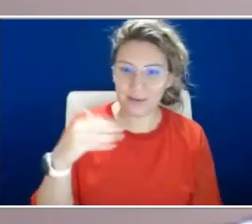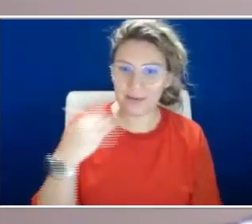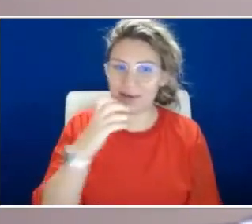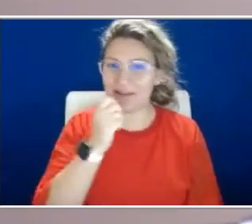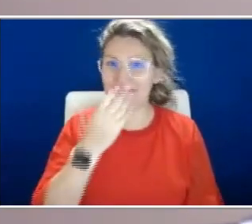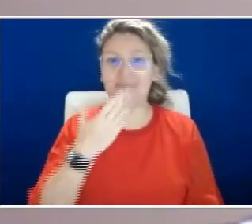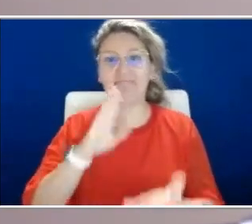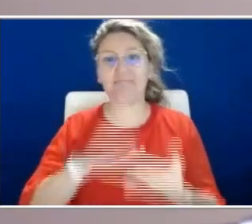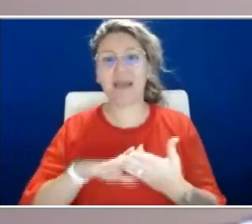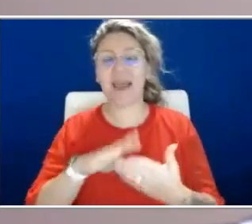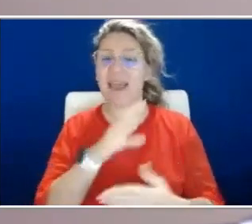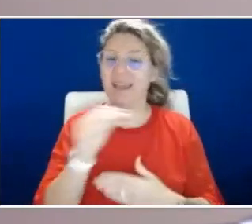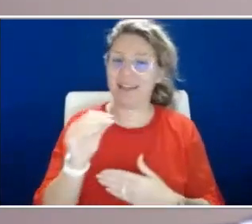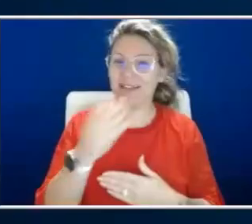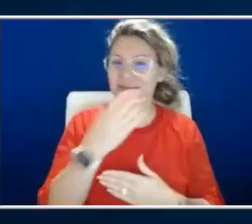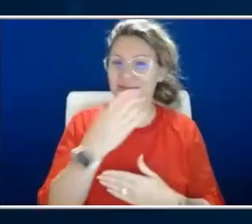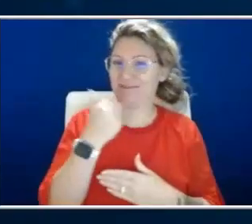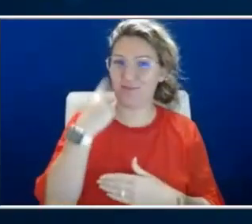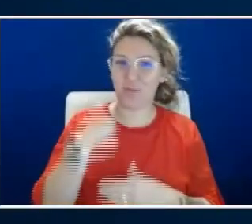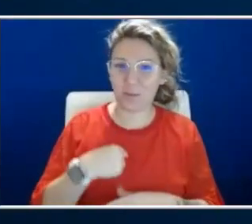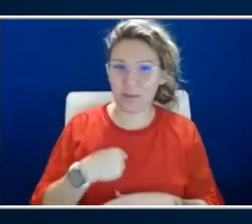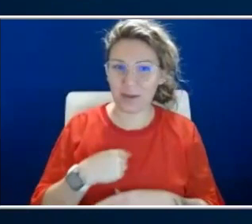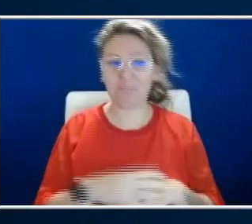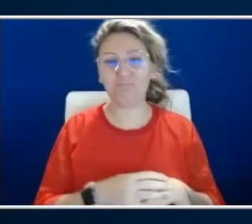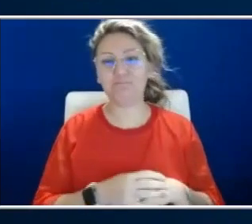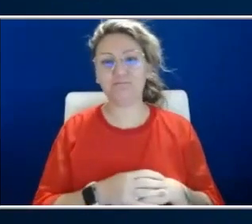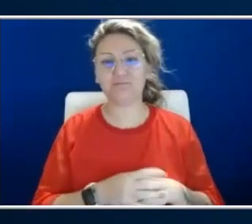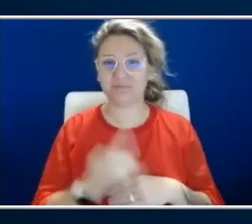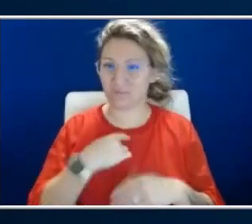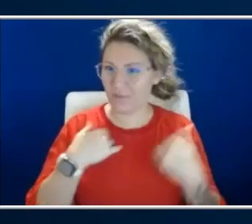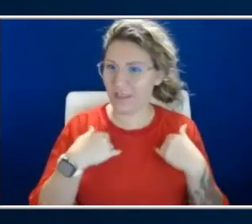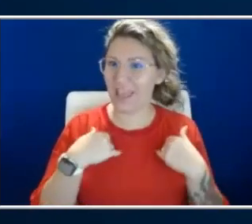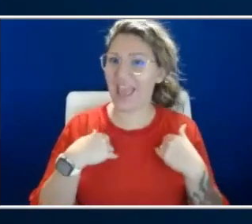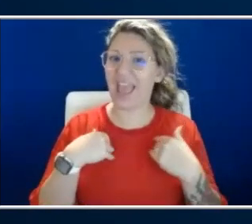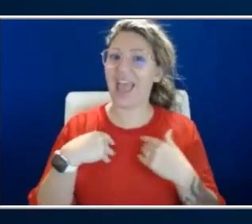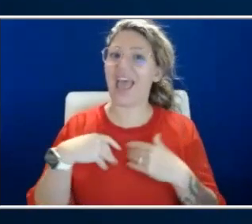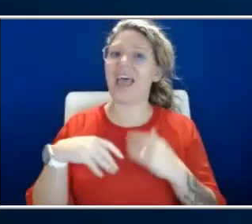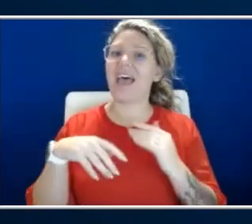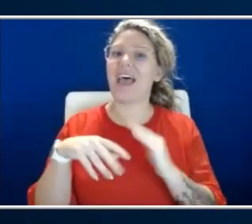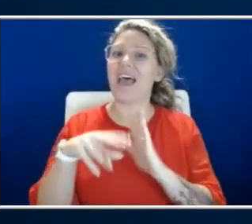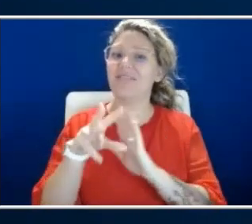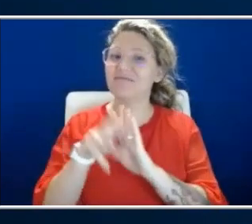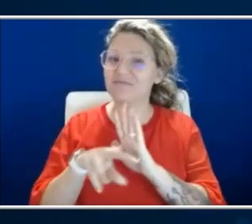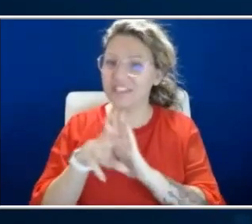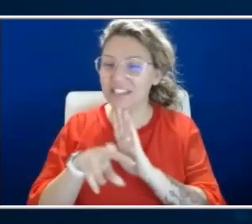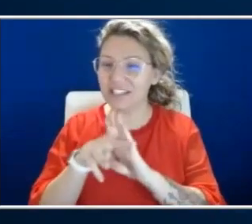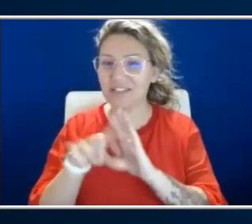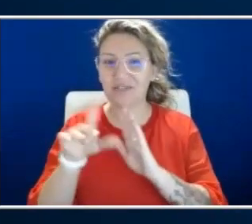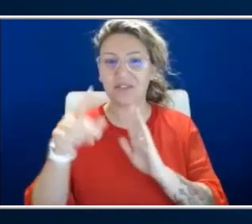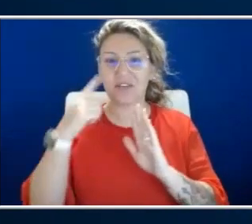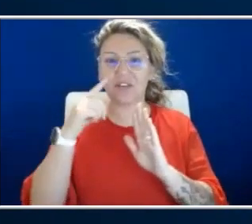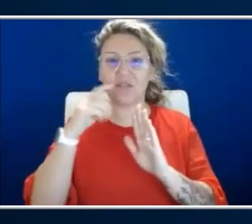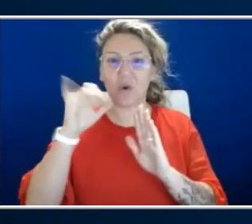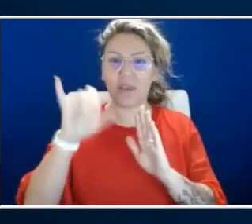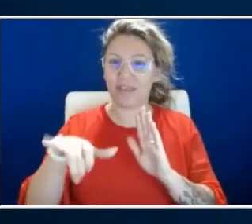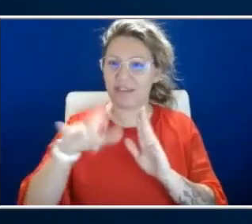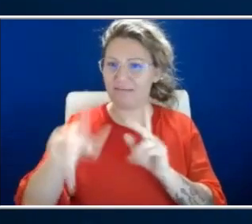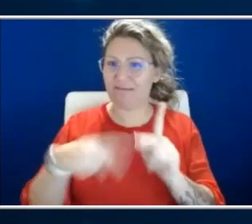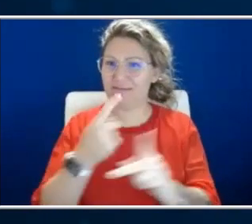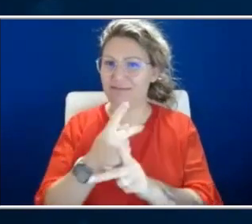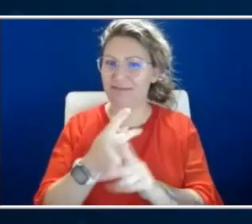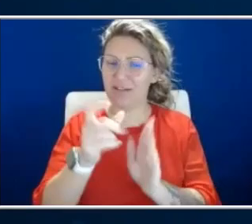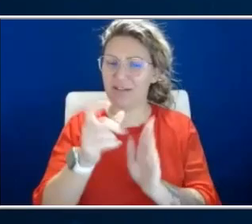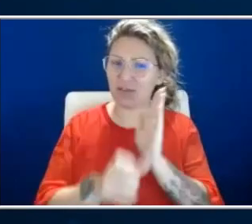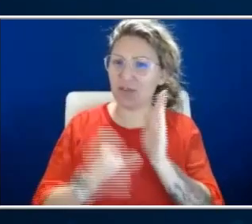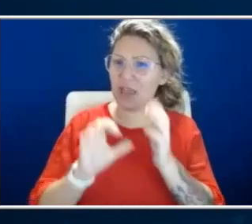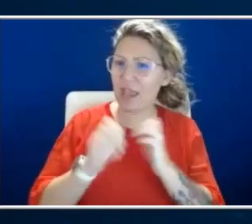and it was the best thing for me. We do have some video that we want to share with our viewers of this DIEP surgery. How did you know DIEP